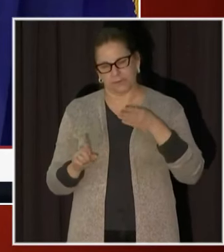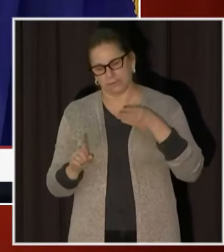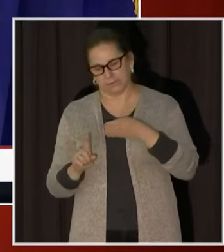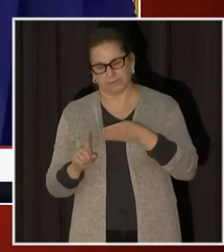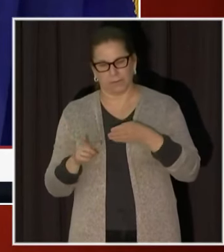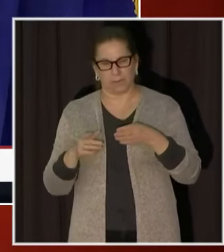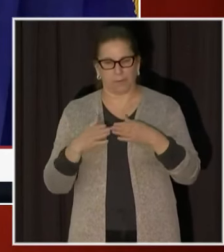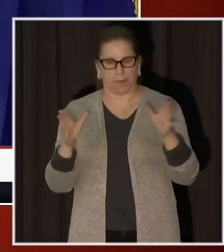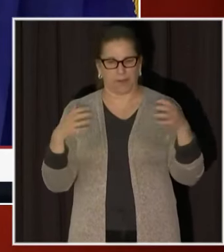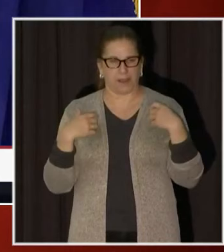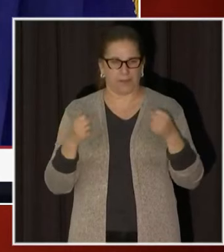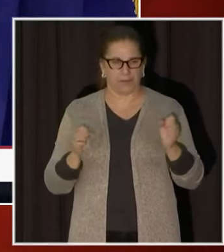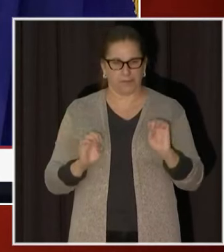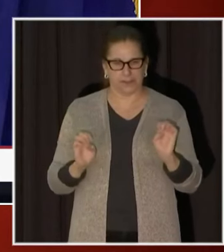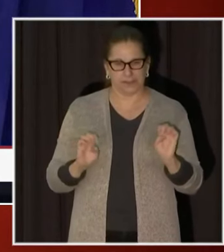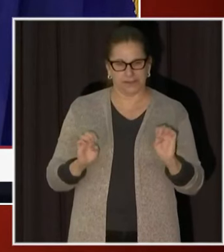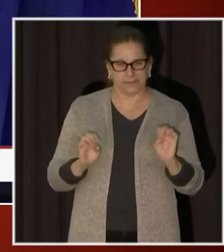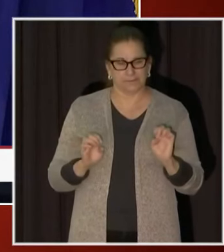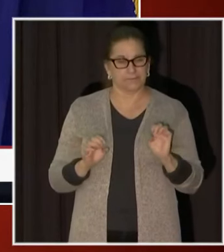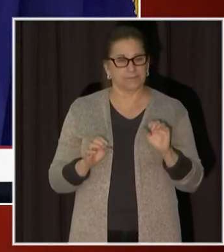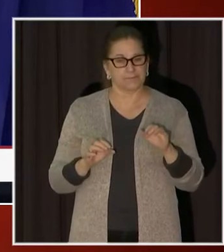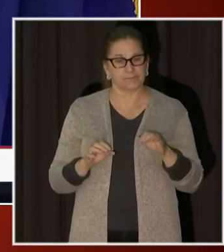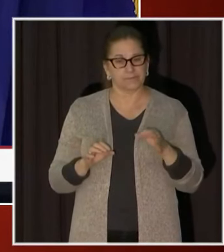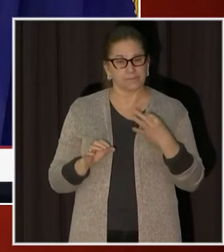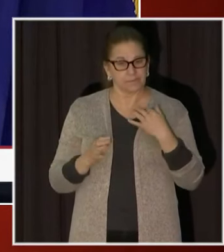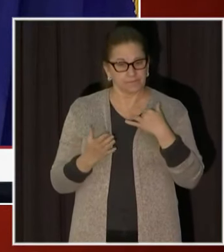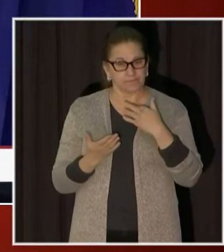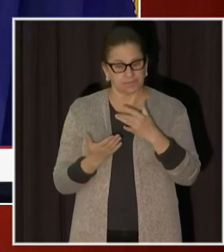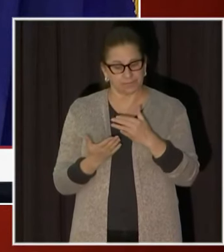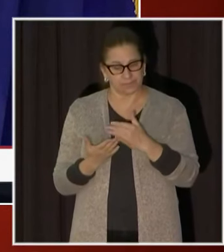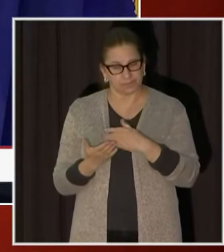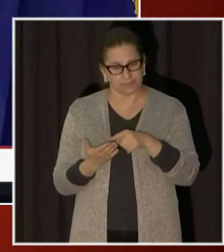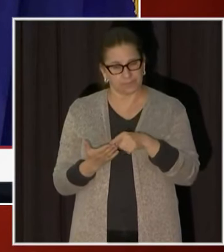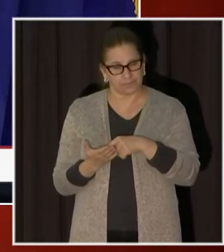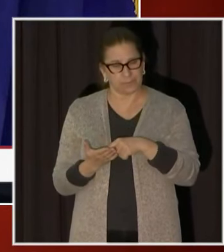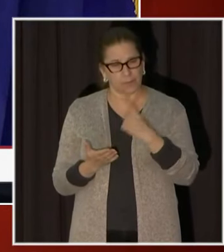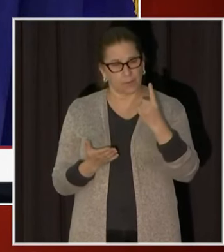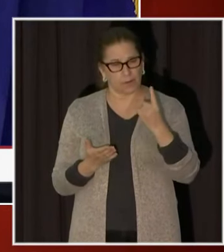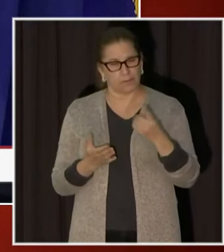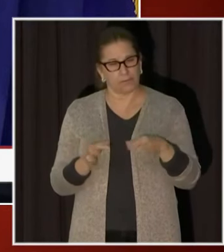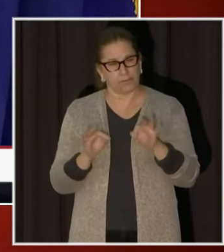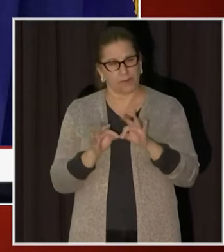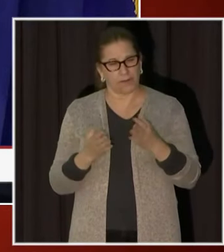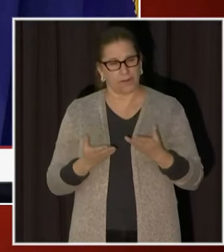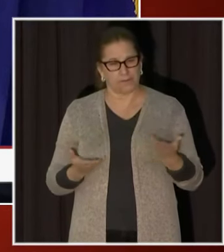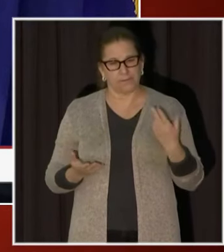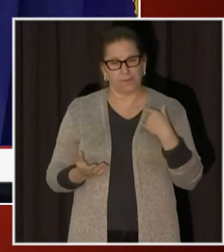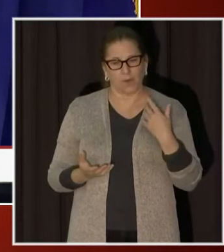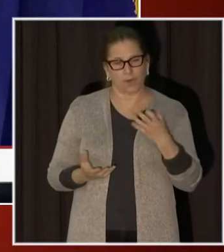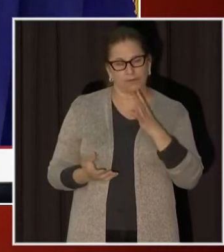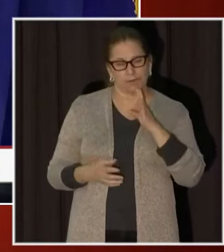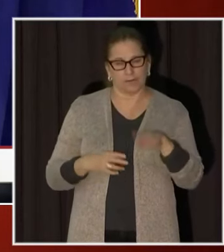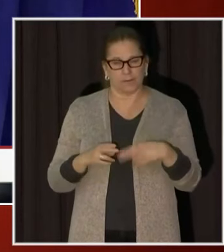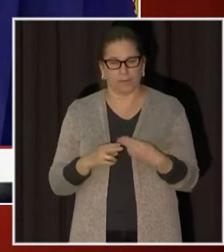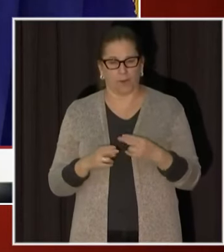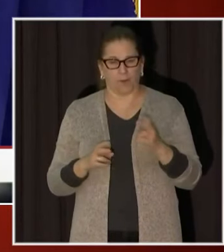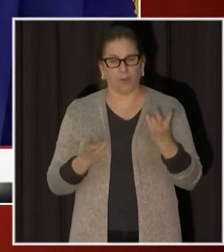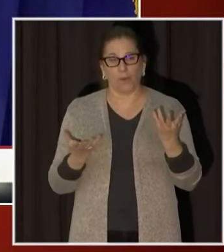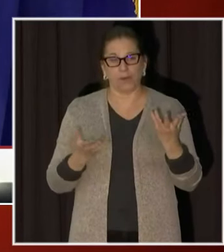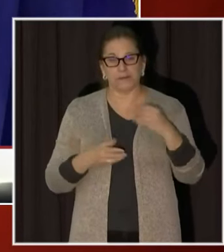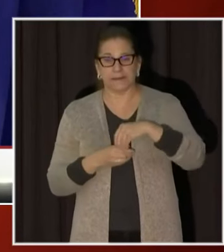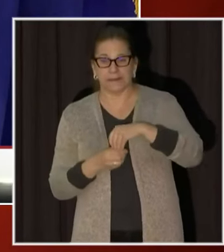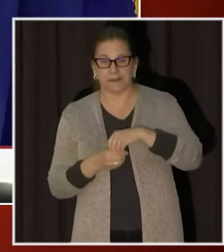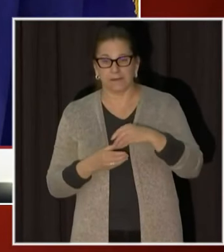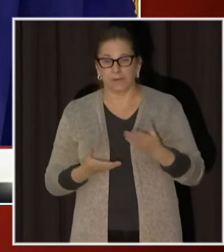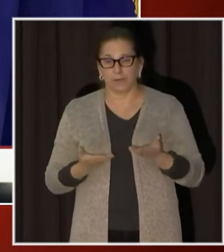noteworthy items are something like 32 sections to the bill as a proposal for business applying to or pertaining